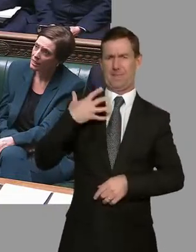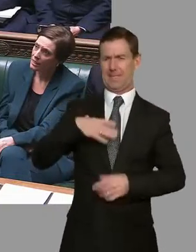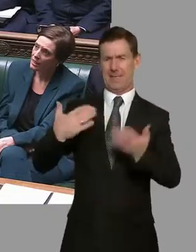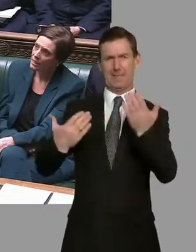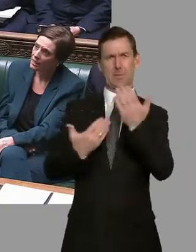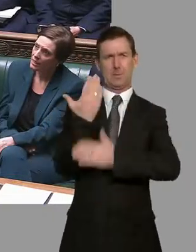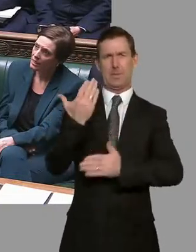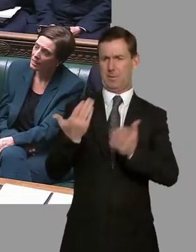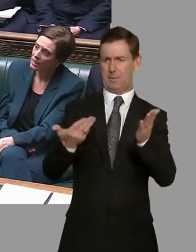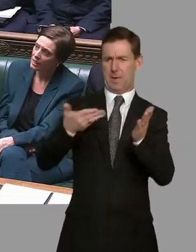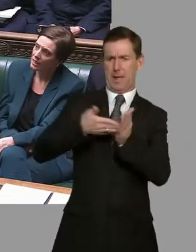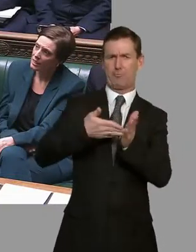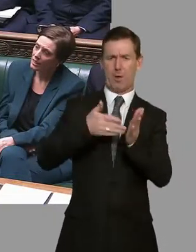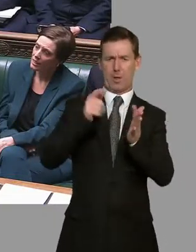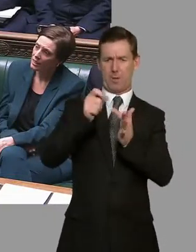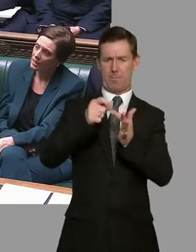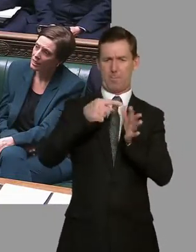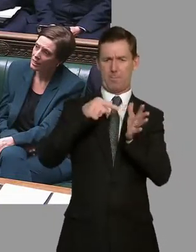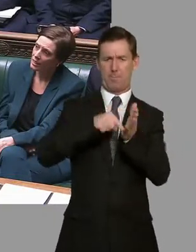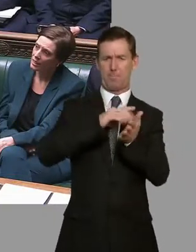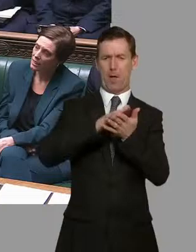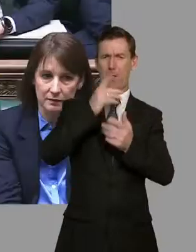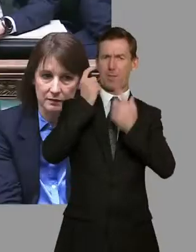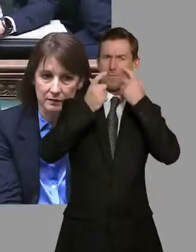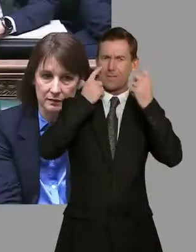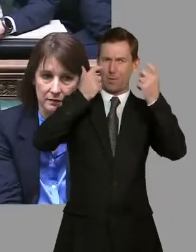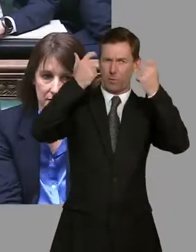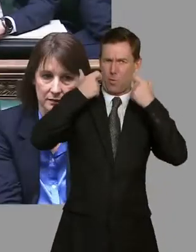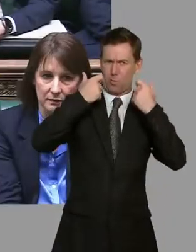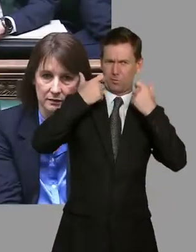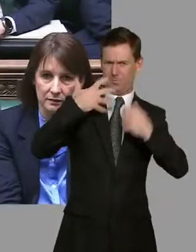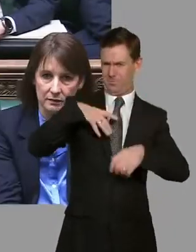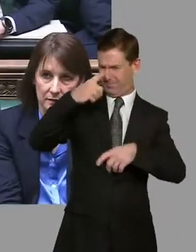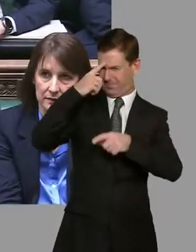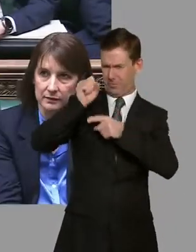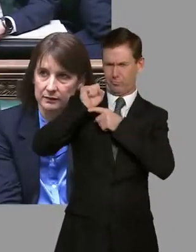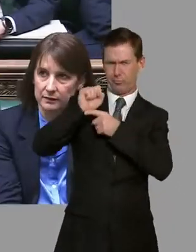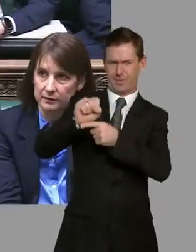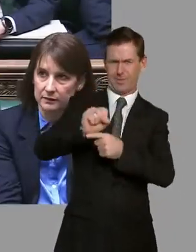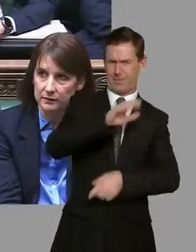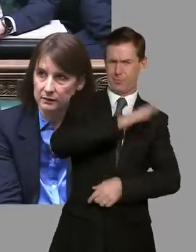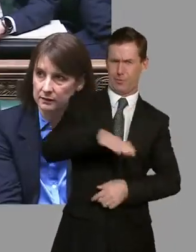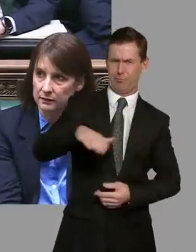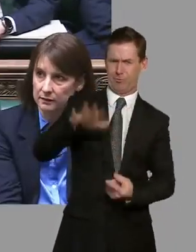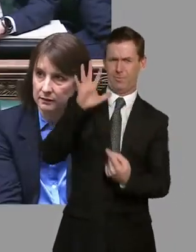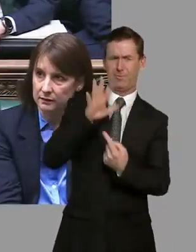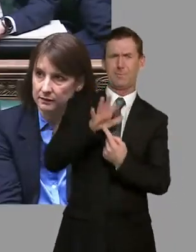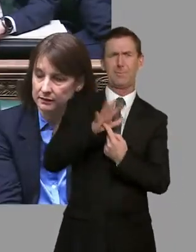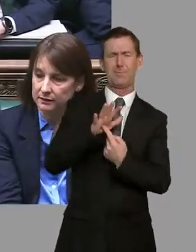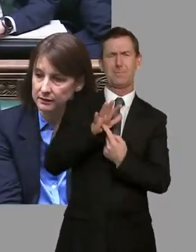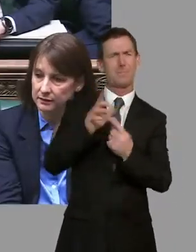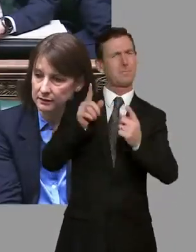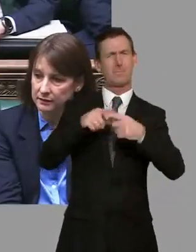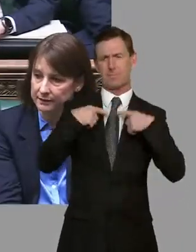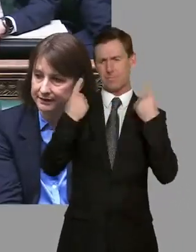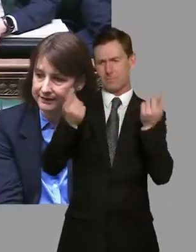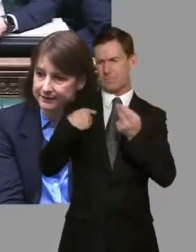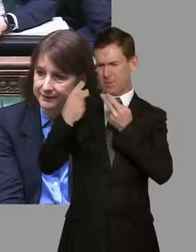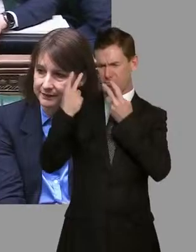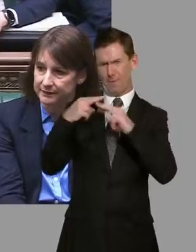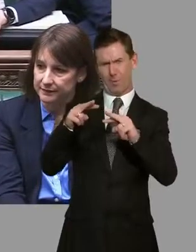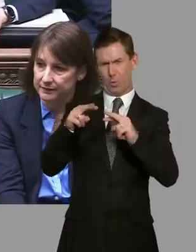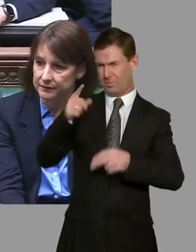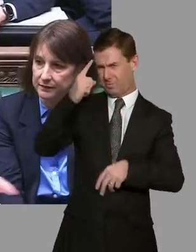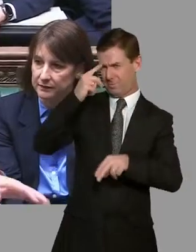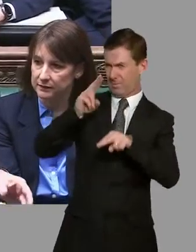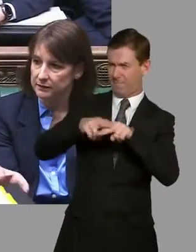survivors and protect the welfare of children. We are reviewing the presumption of parental involvement and will set out our position in due